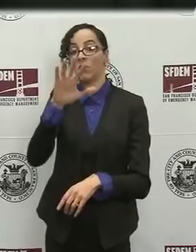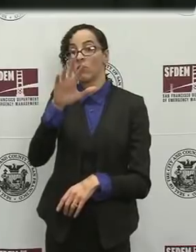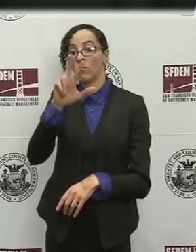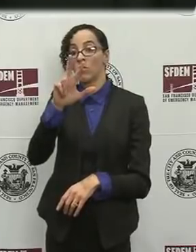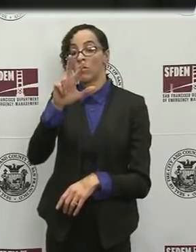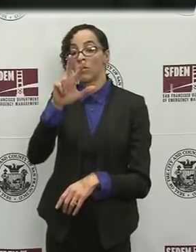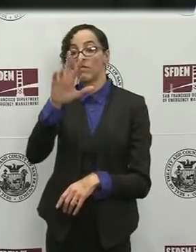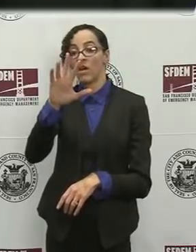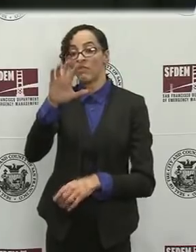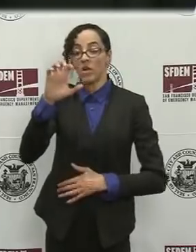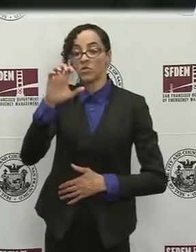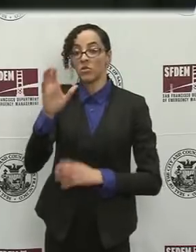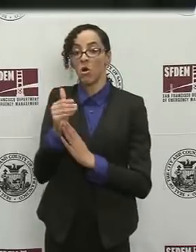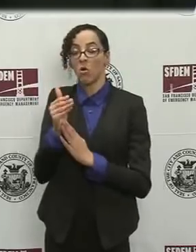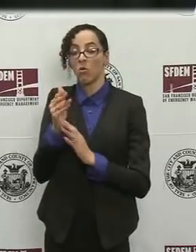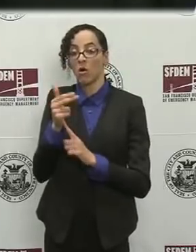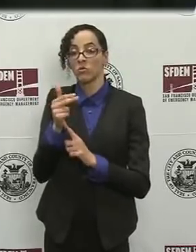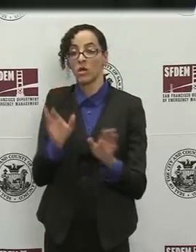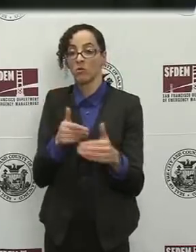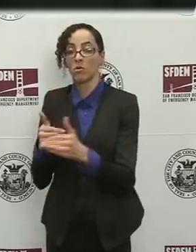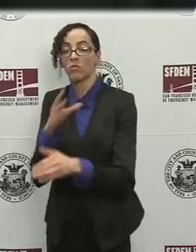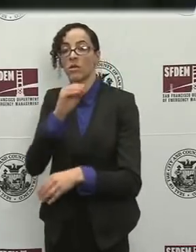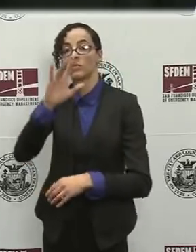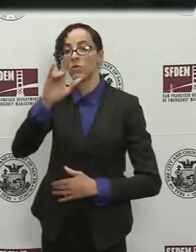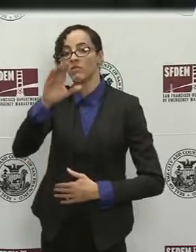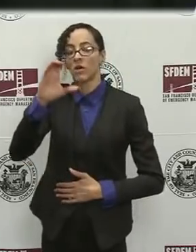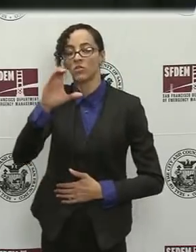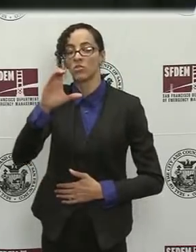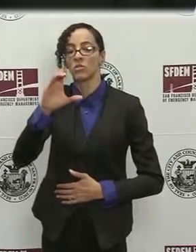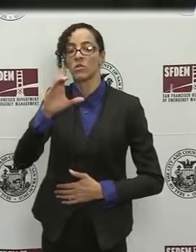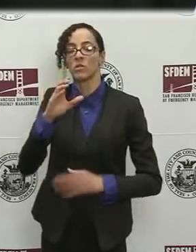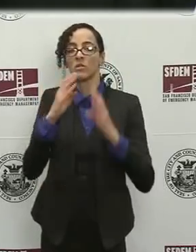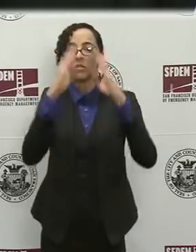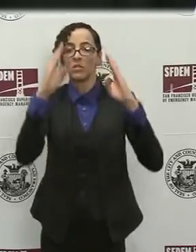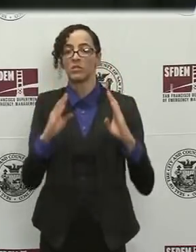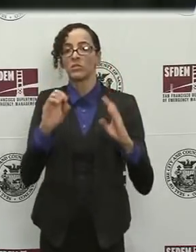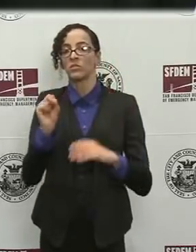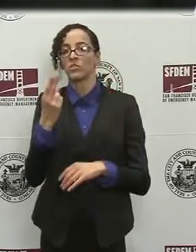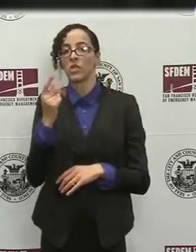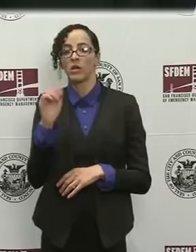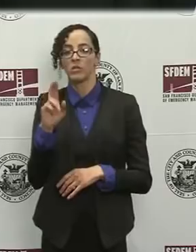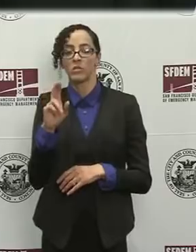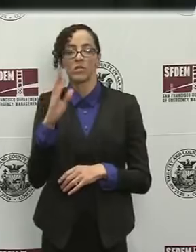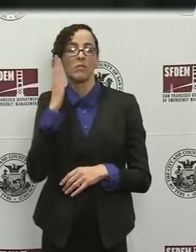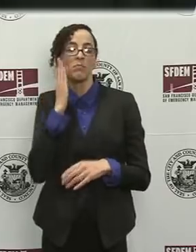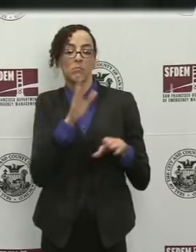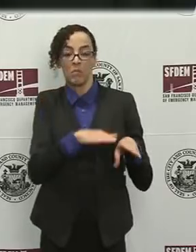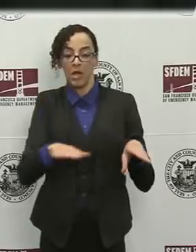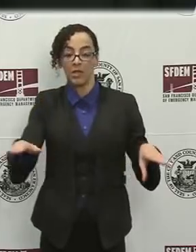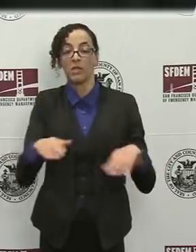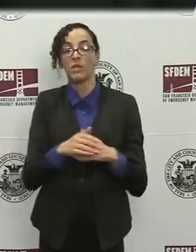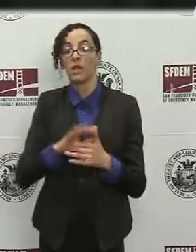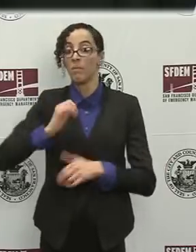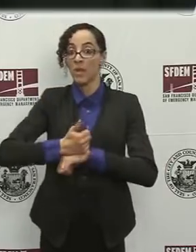and 2,500 shelter beds. Based on the best information,